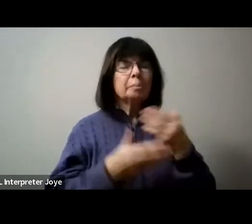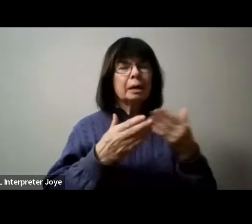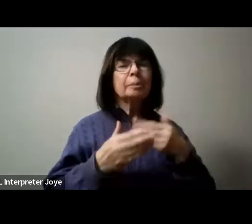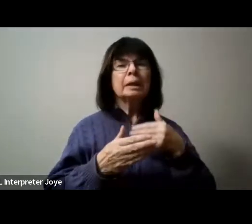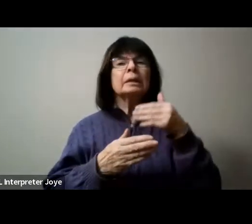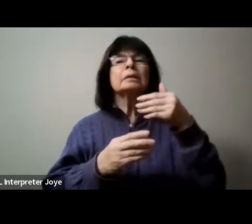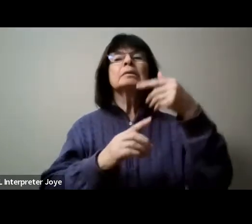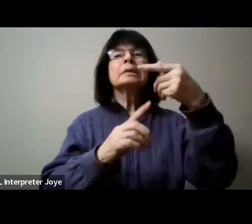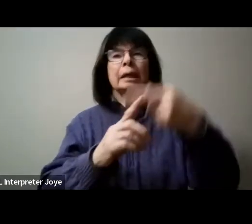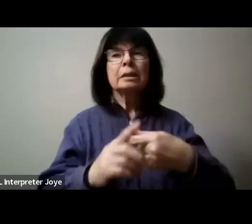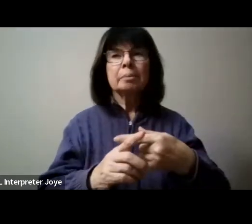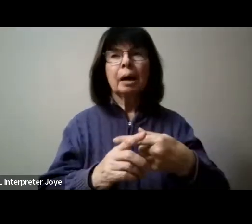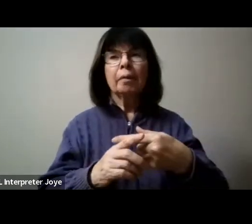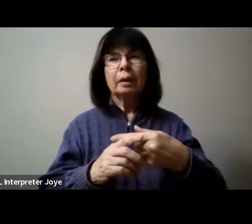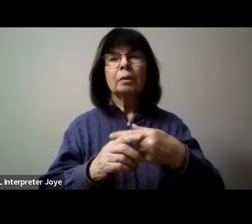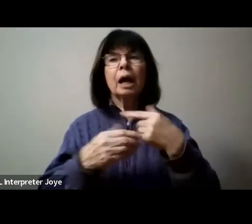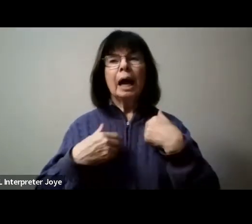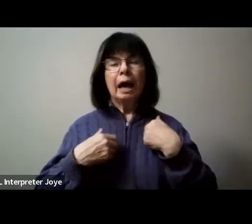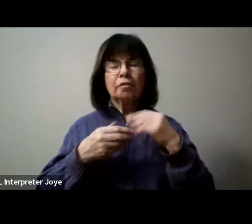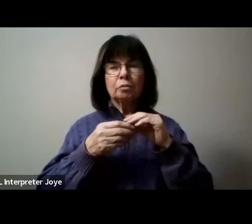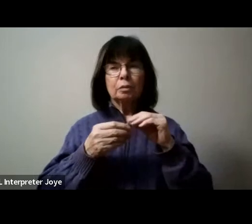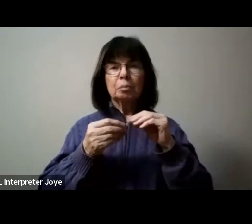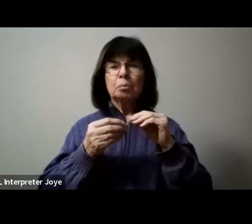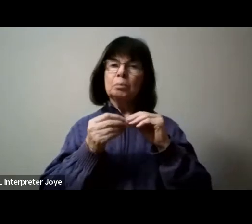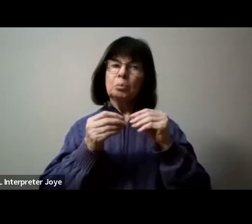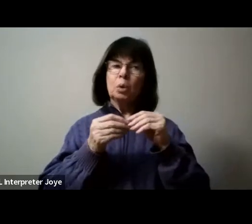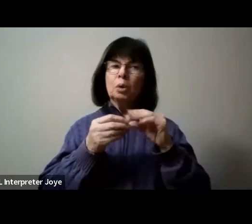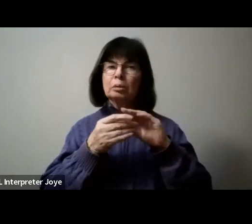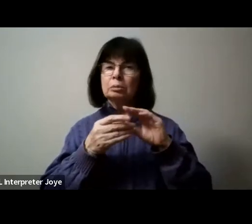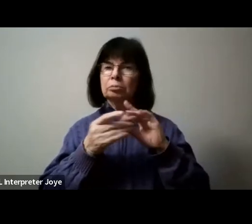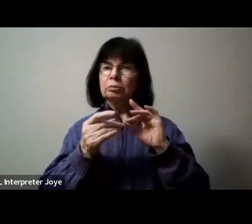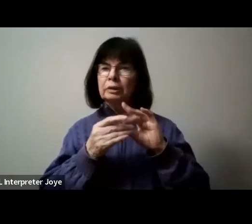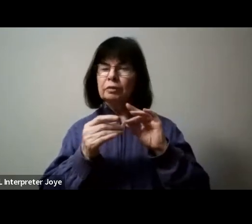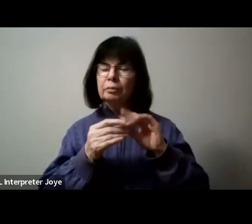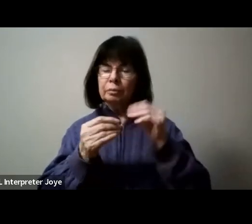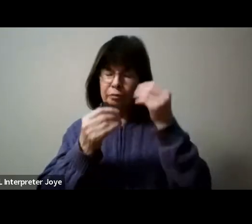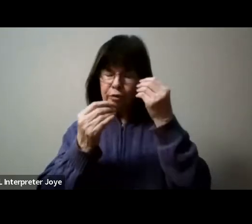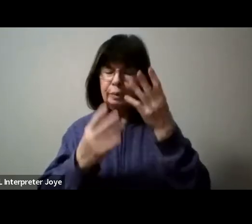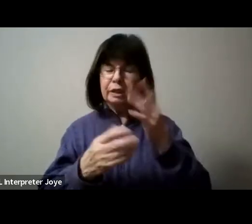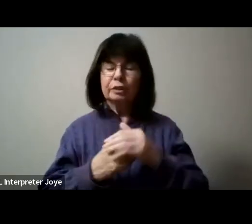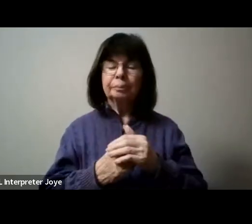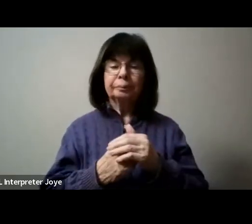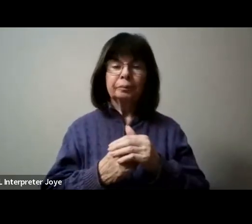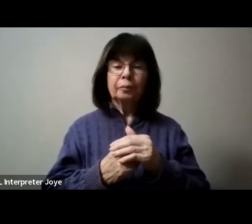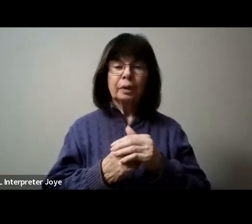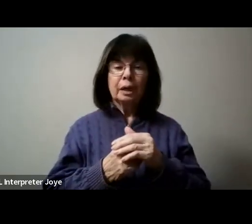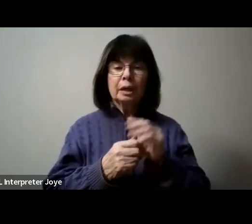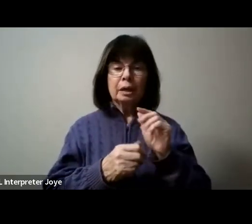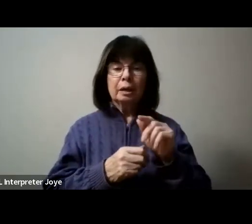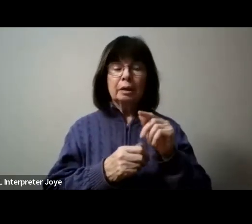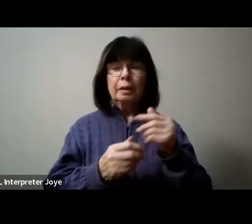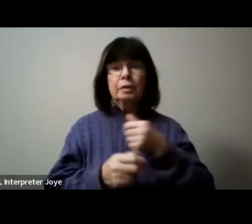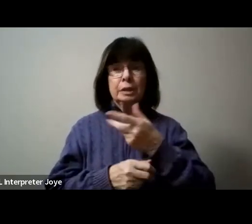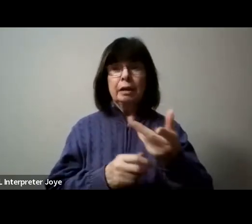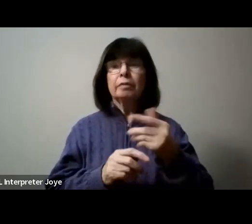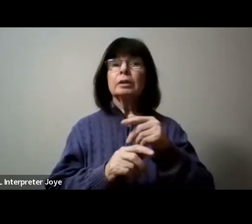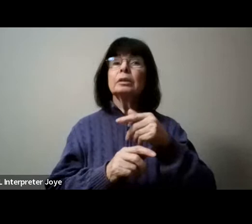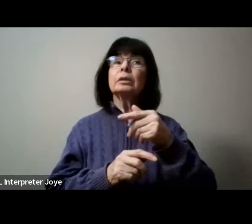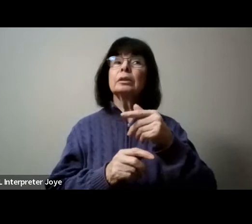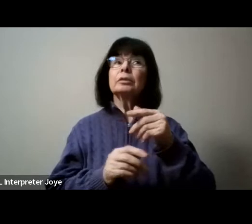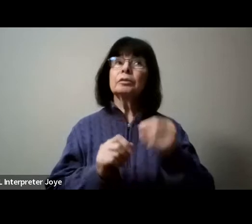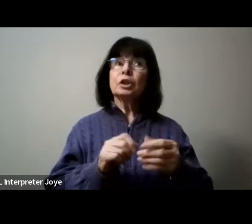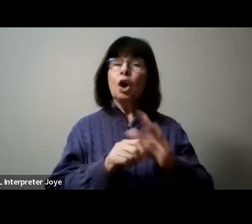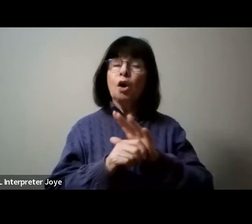month's presentation. The federal public health emergency is probably the most important federal declaration. There's several other